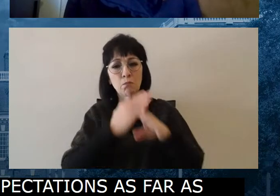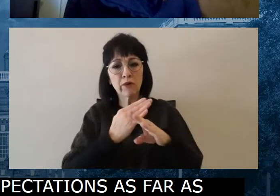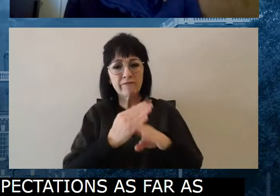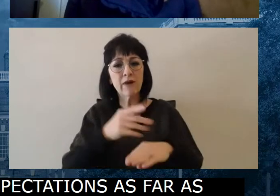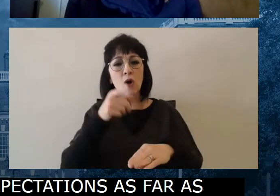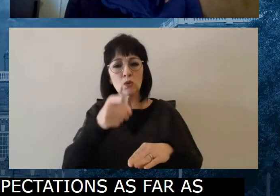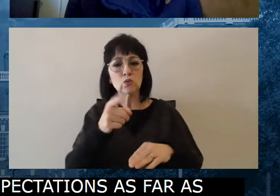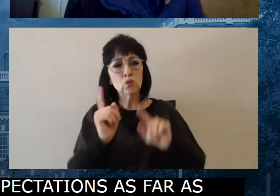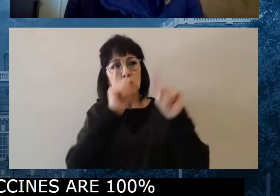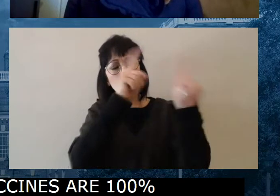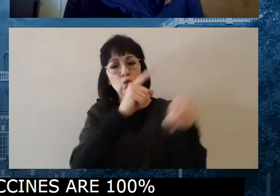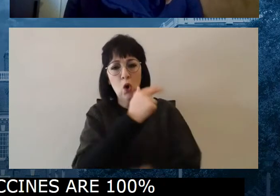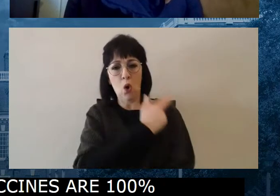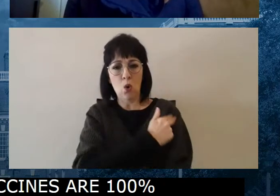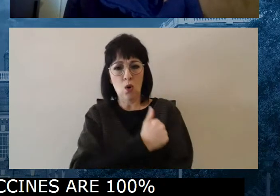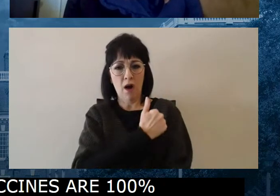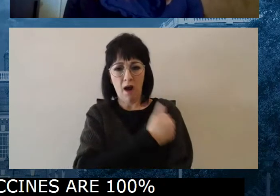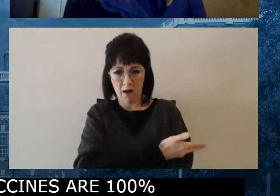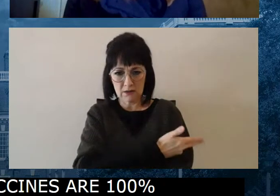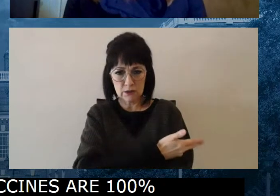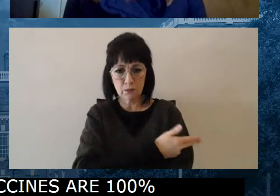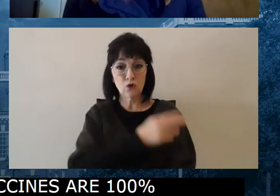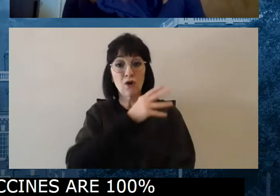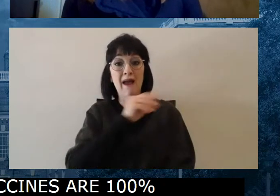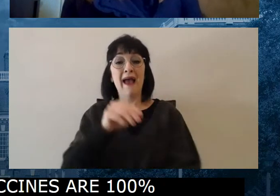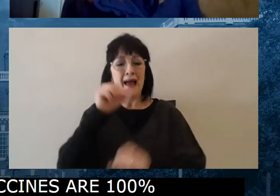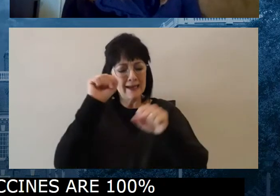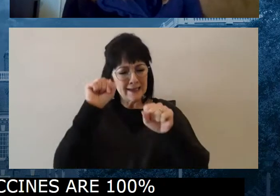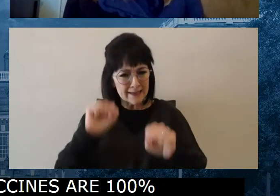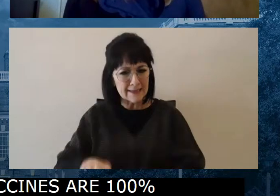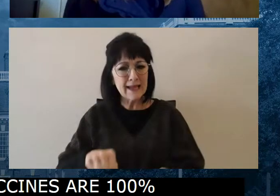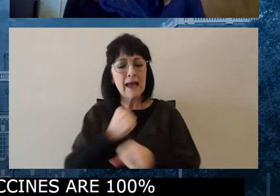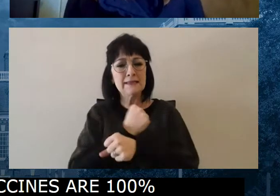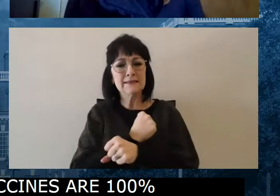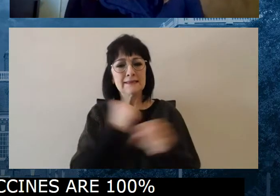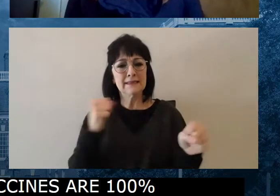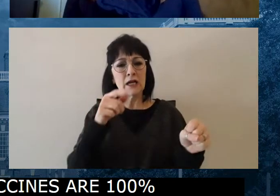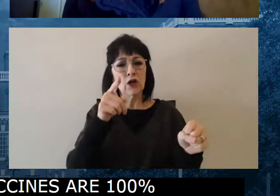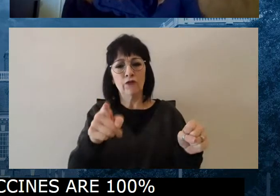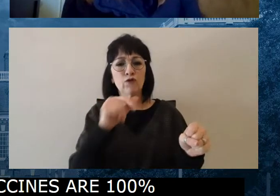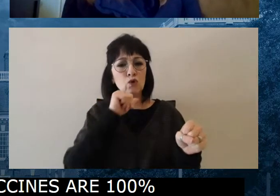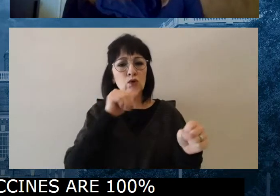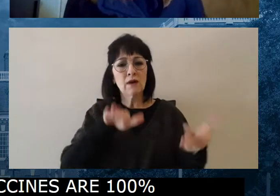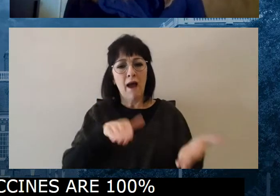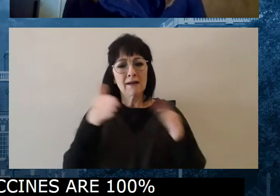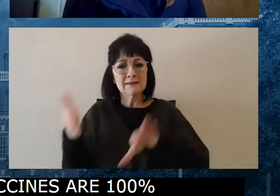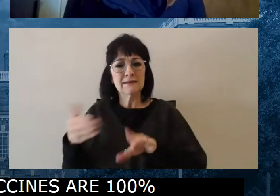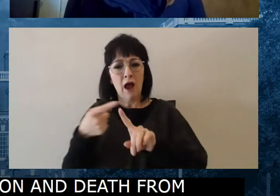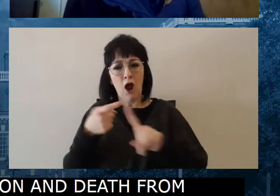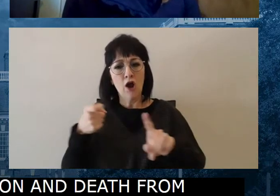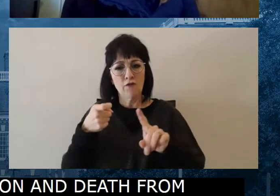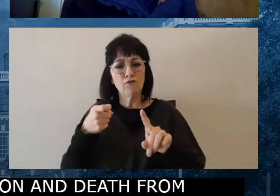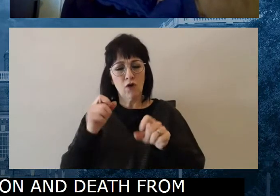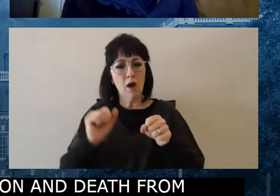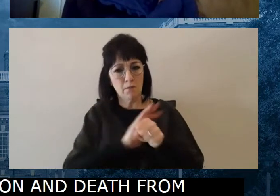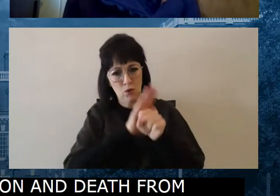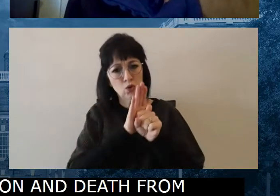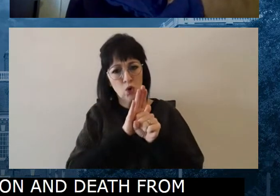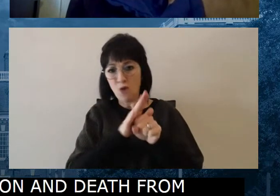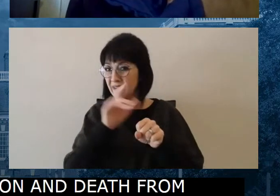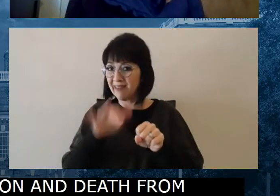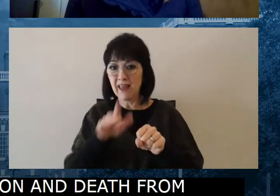hospitalization and death from COVID, which is really just astonishing and a miracle in science. All